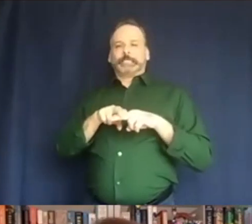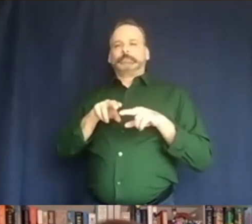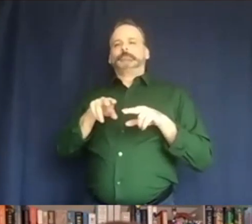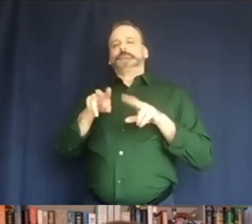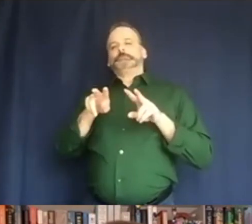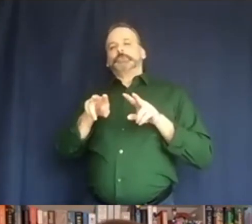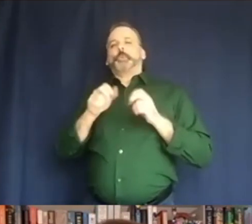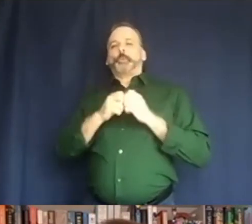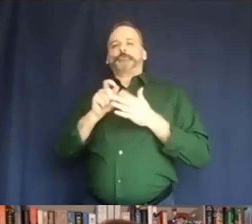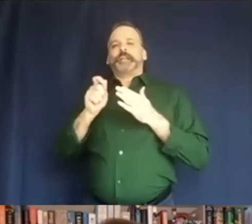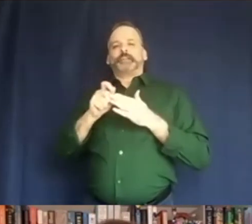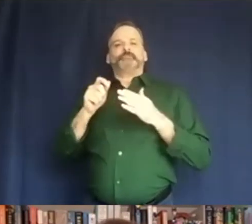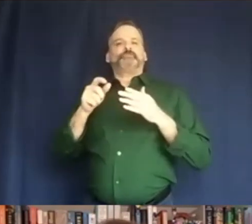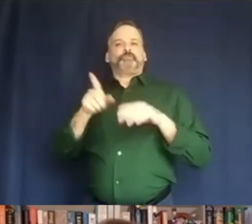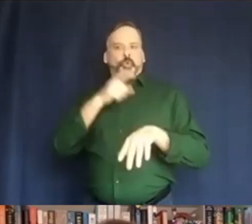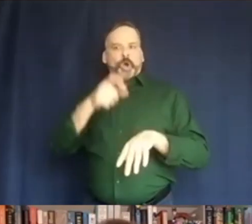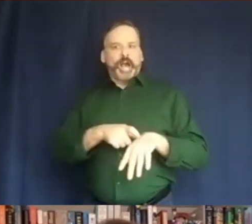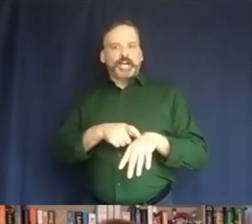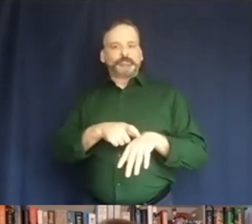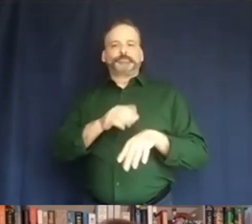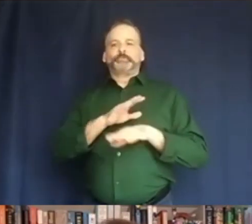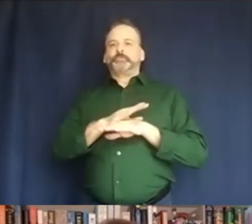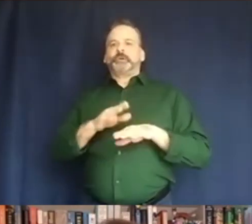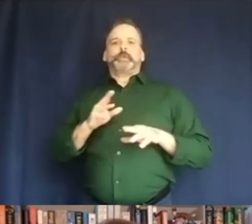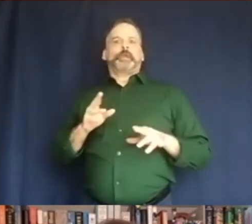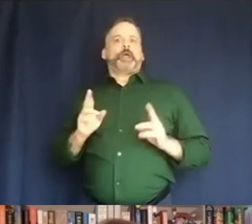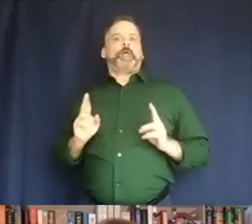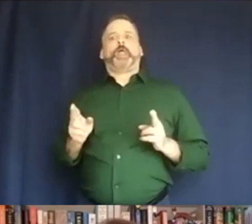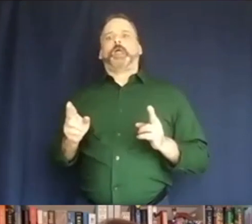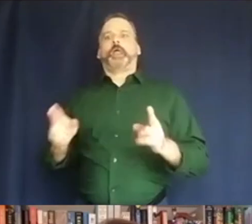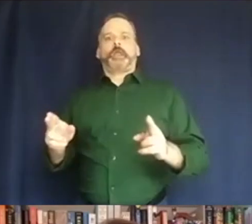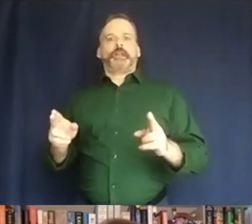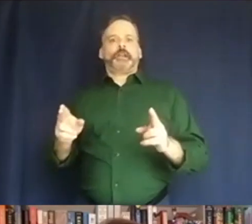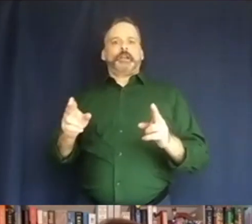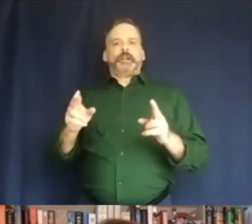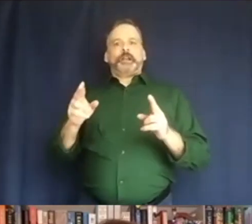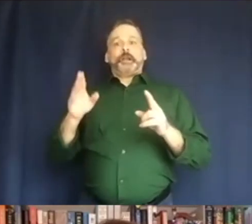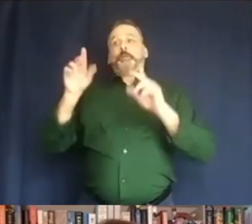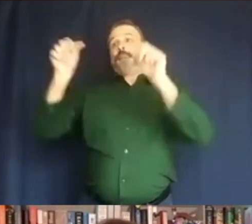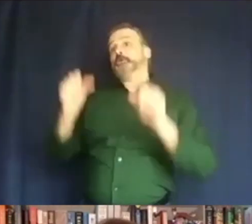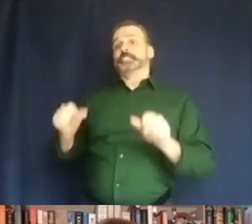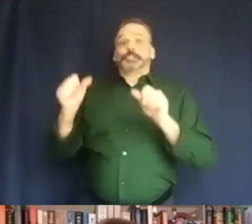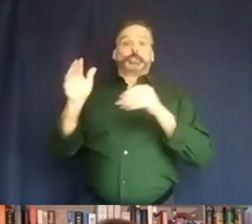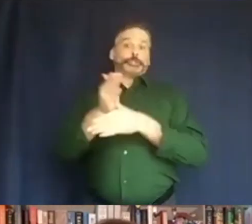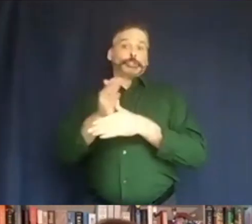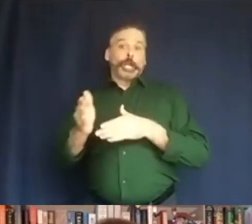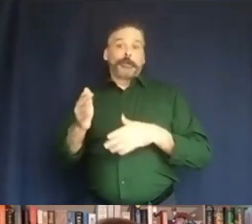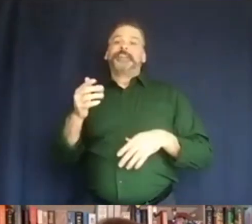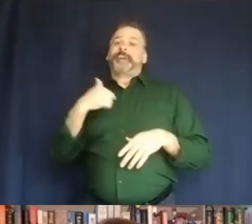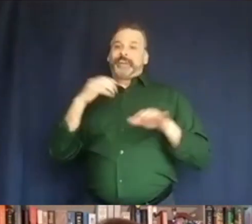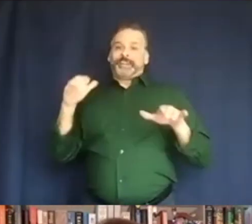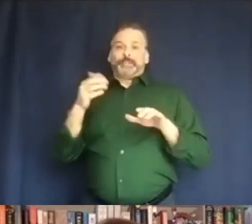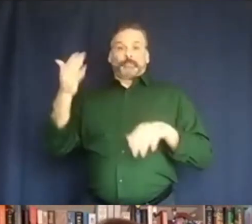sit with your writing for a while. Don't be in a hurry to like post it or share it. And this is something I did like quite a lot when